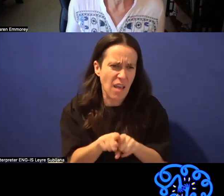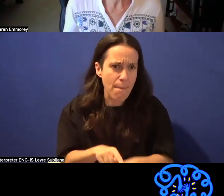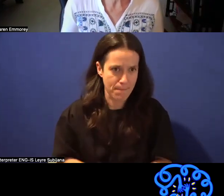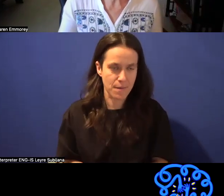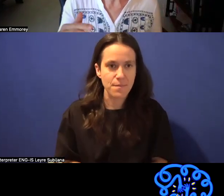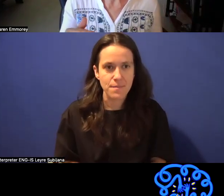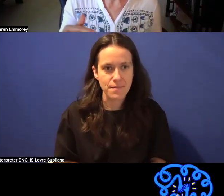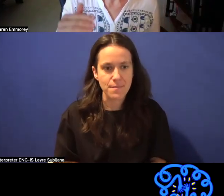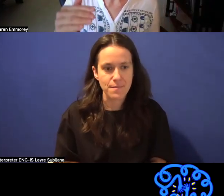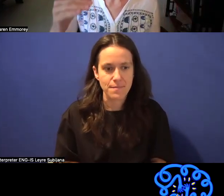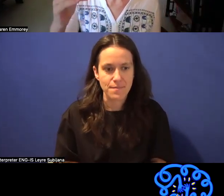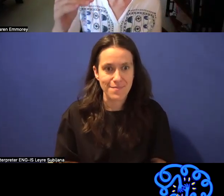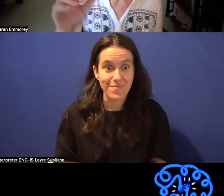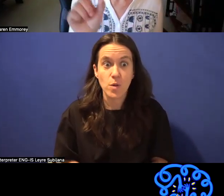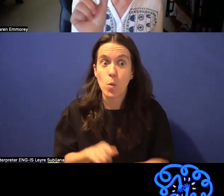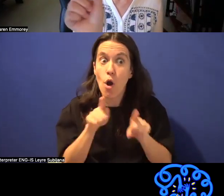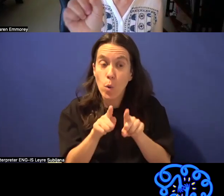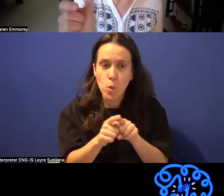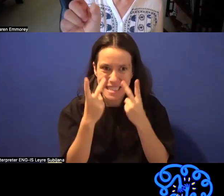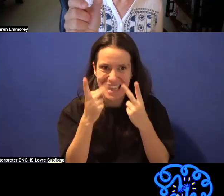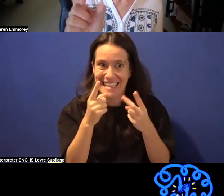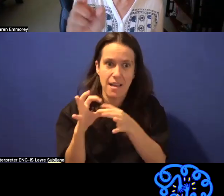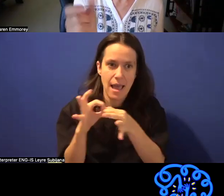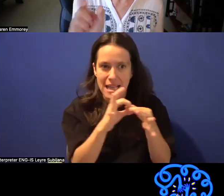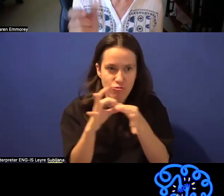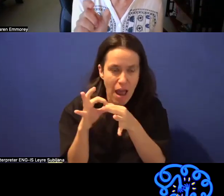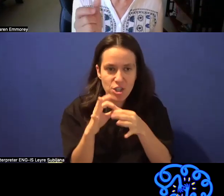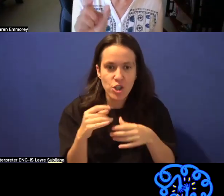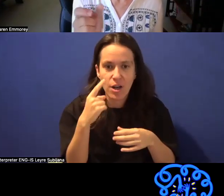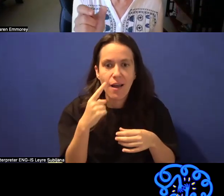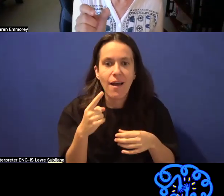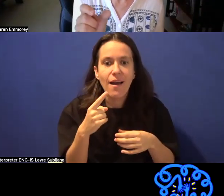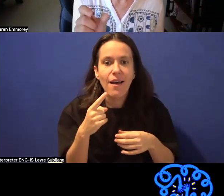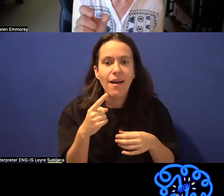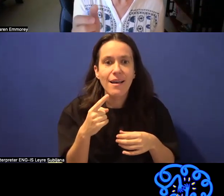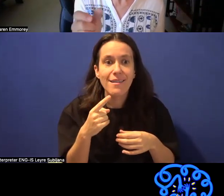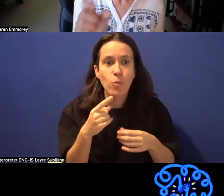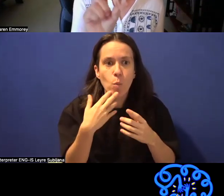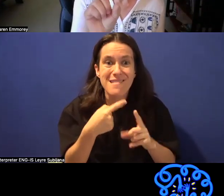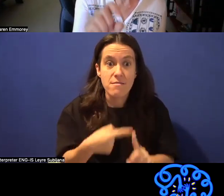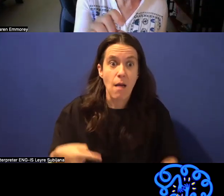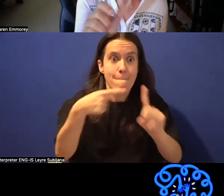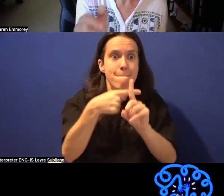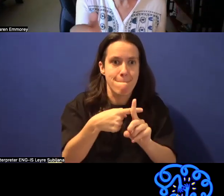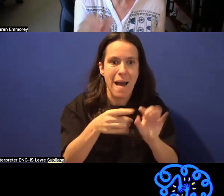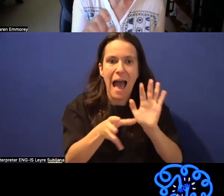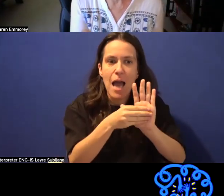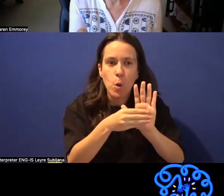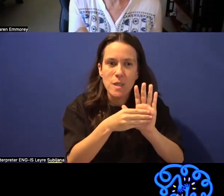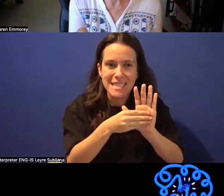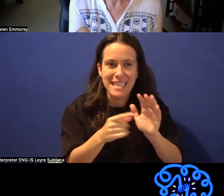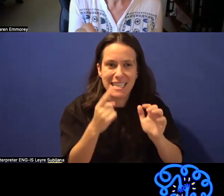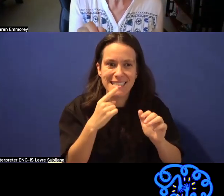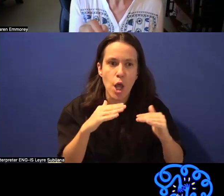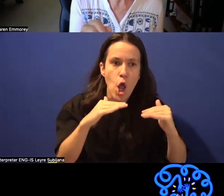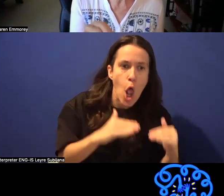But we also see this interaction. So if you look at the summed iconicity across the pairs, either low, medium, or